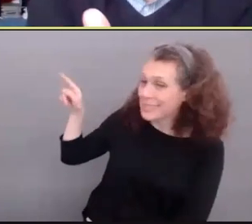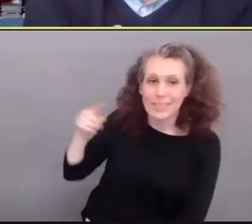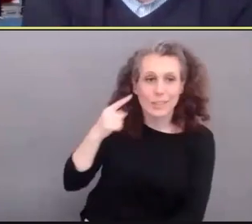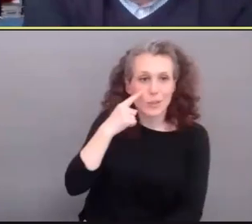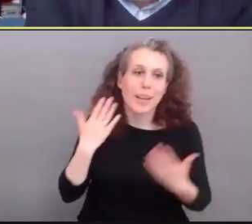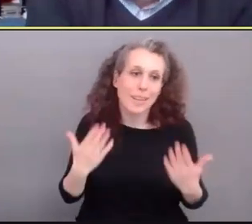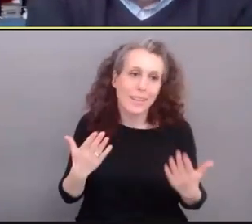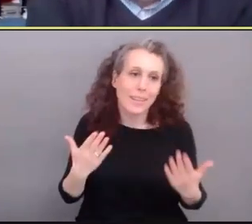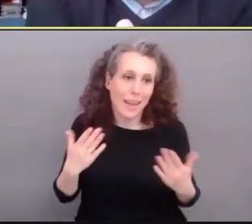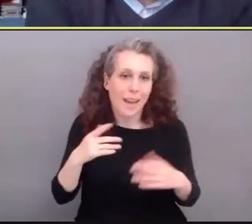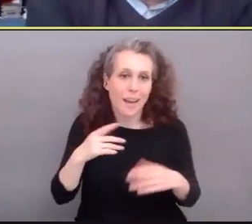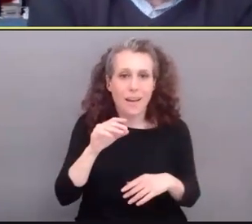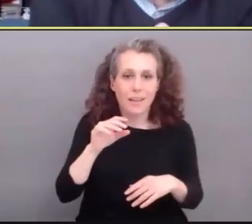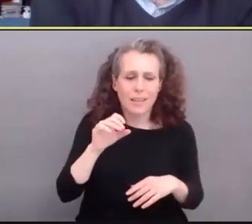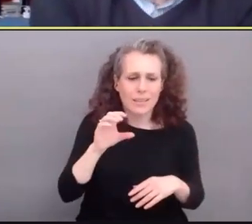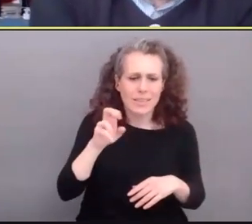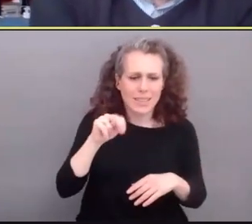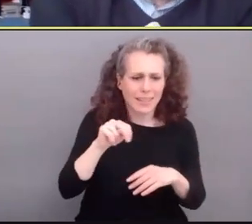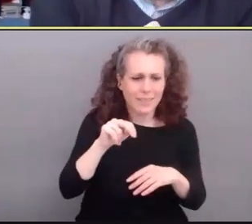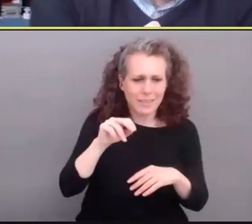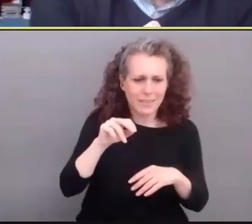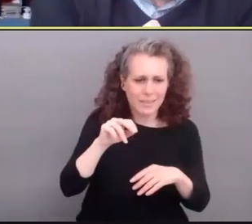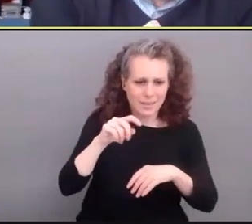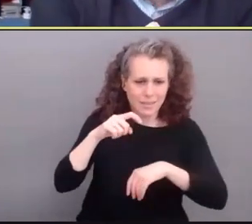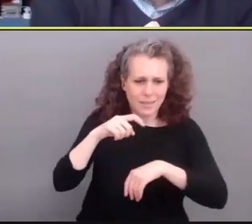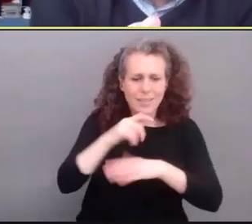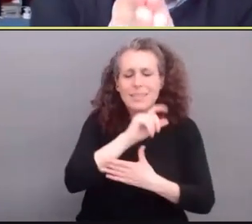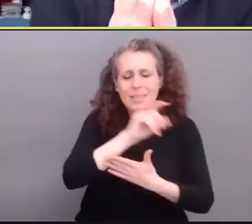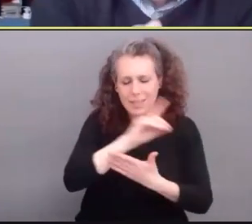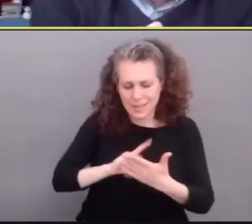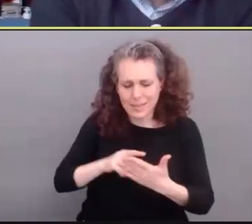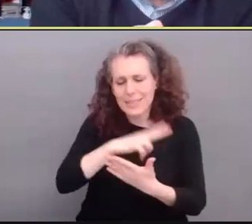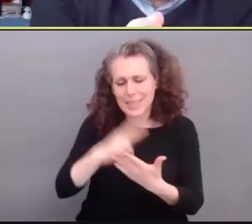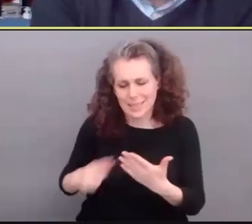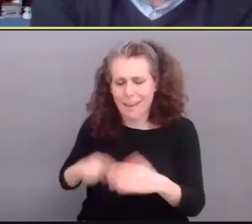phase. Then maybe it's possible to say pending